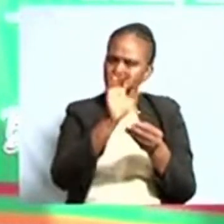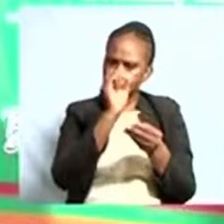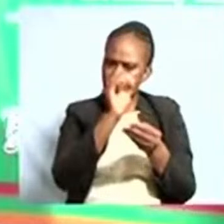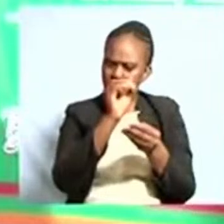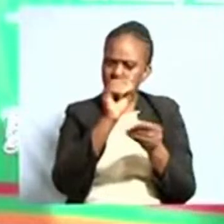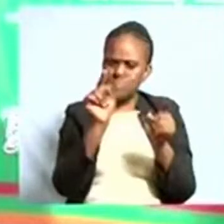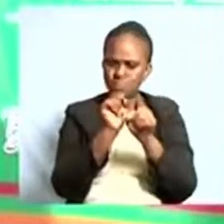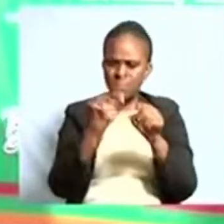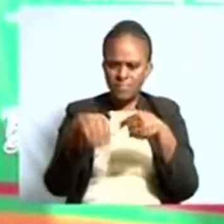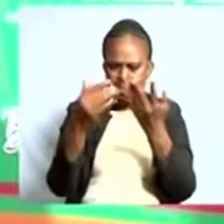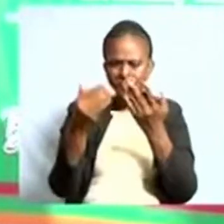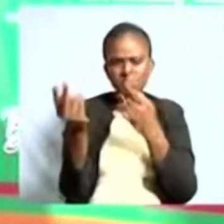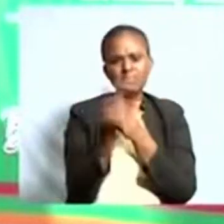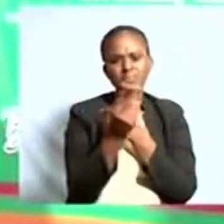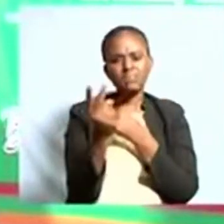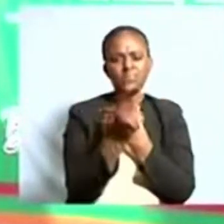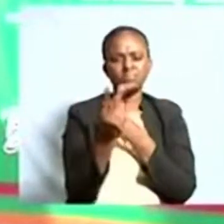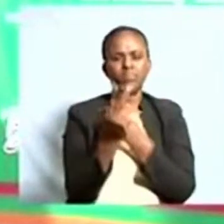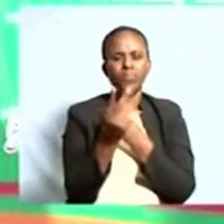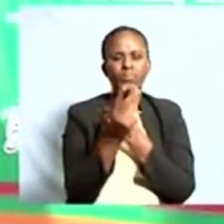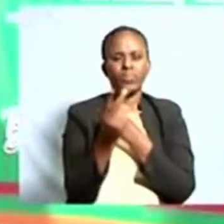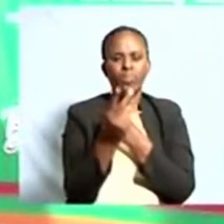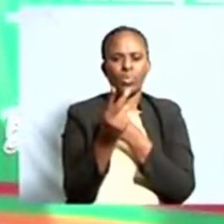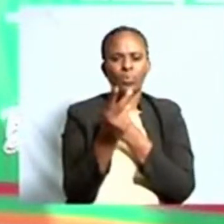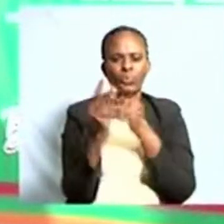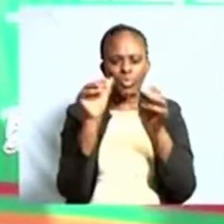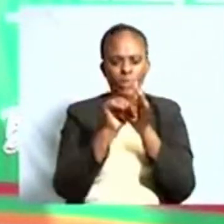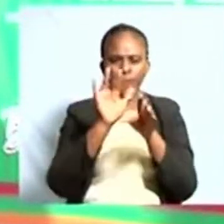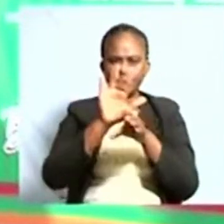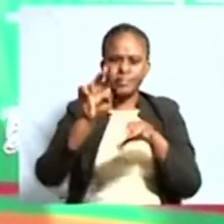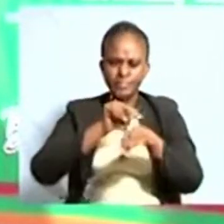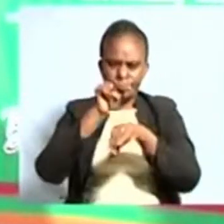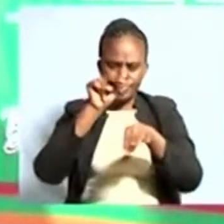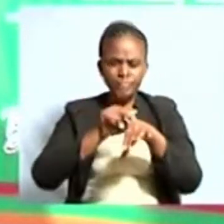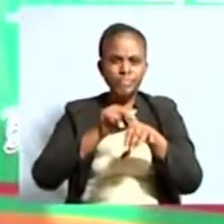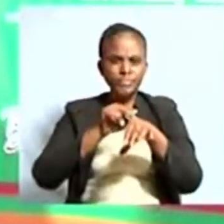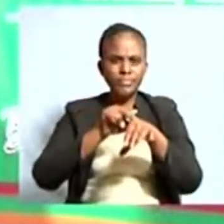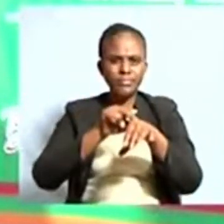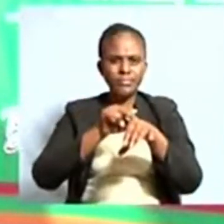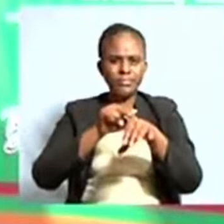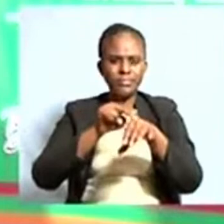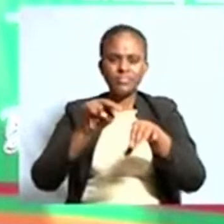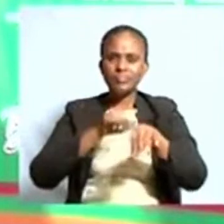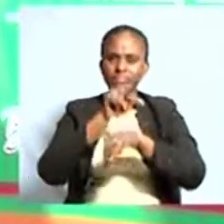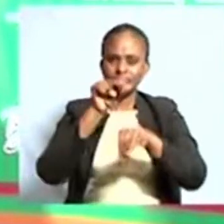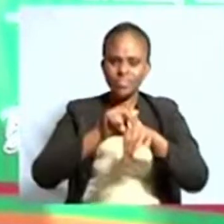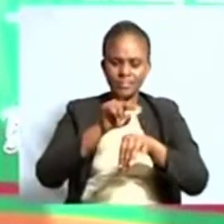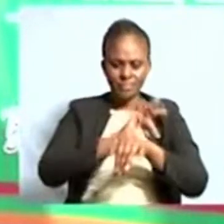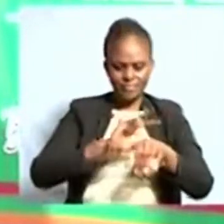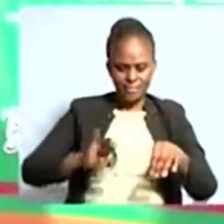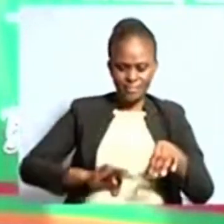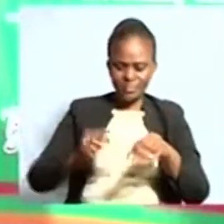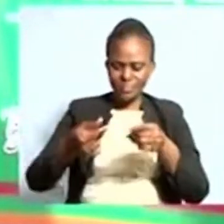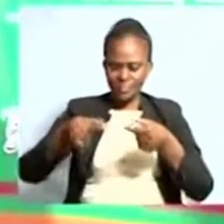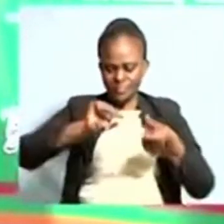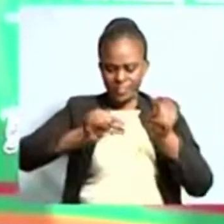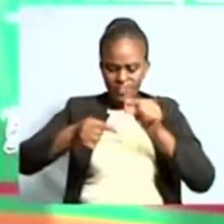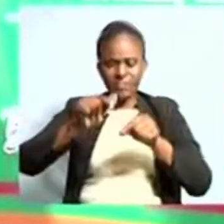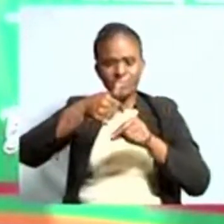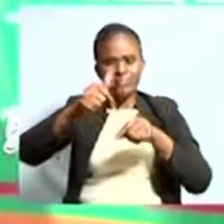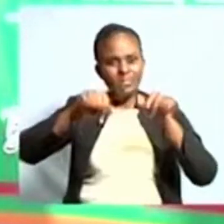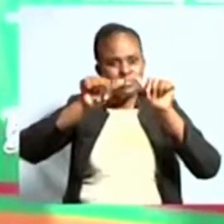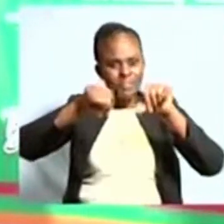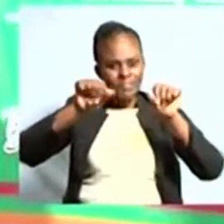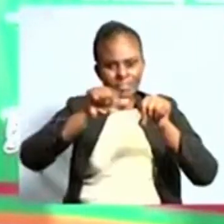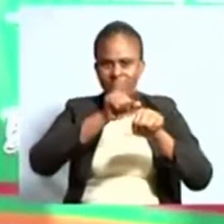we'll subject the two at the National Foods Laboratory. Can you analyze